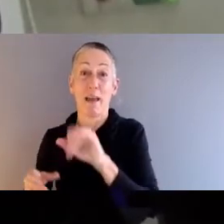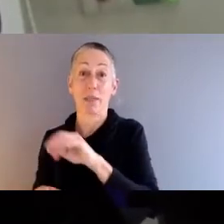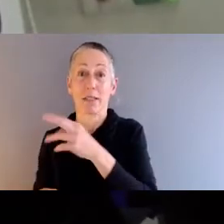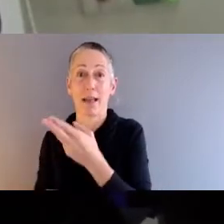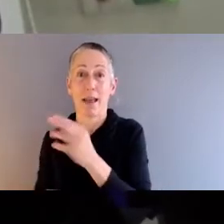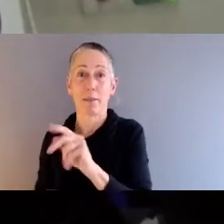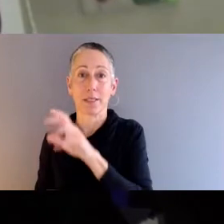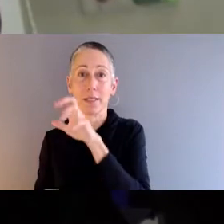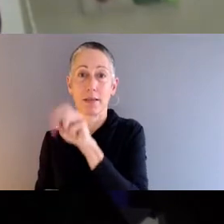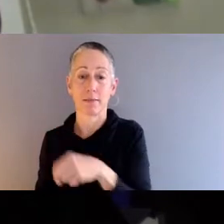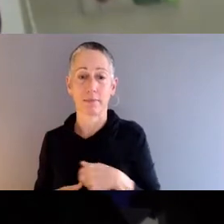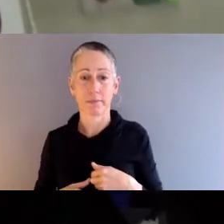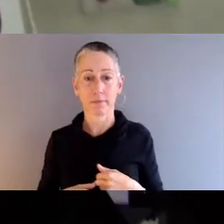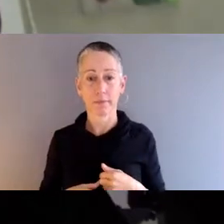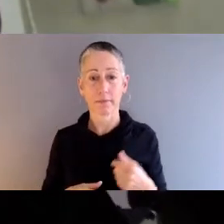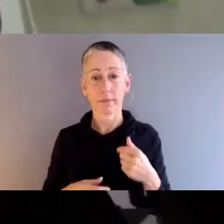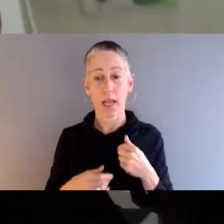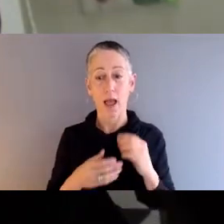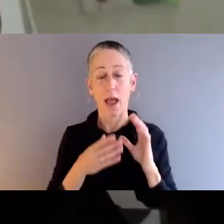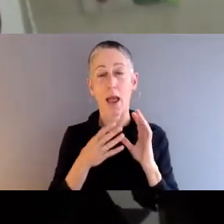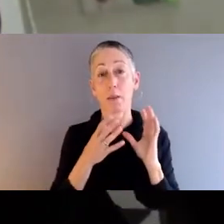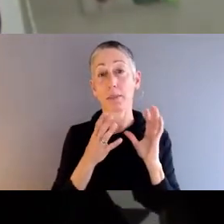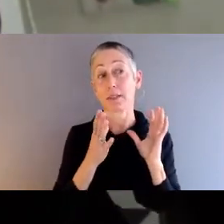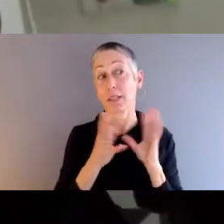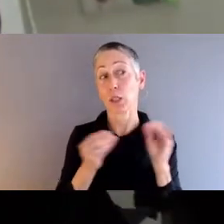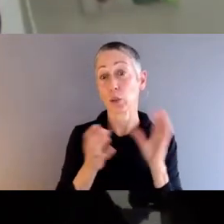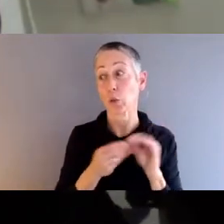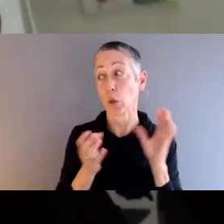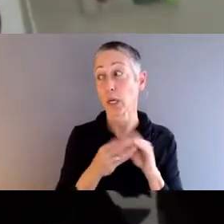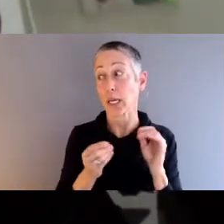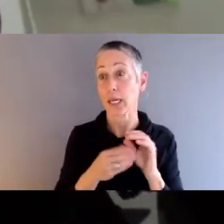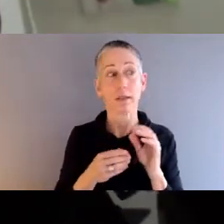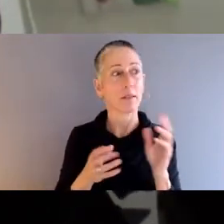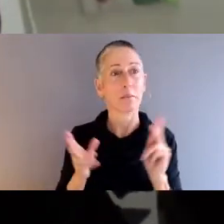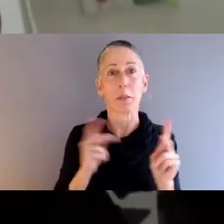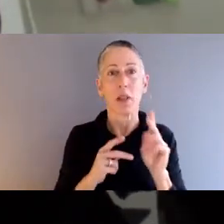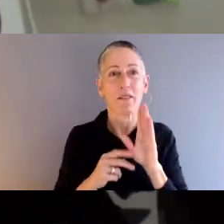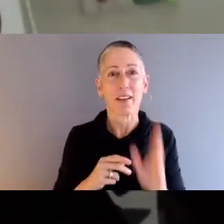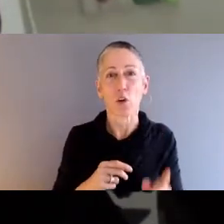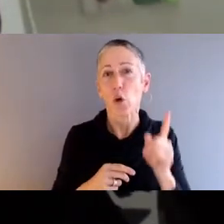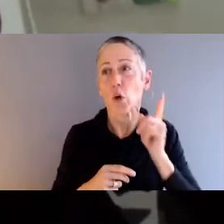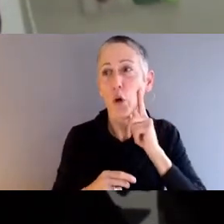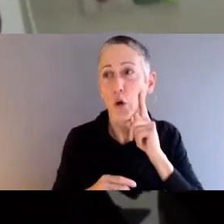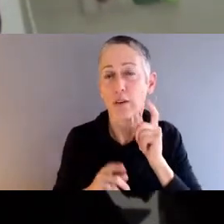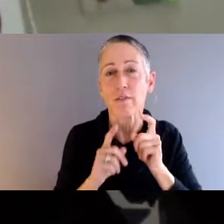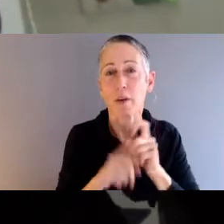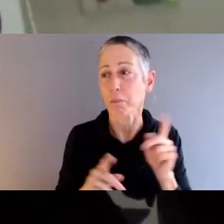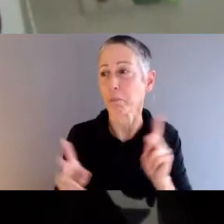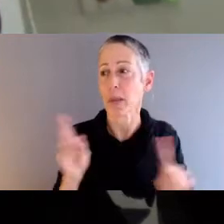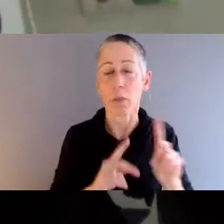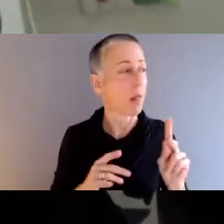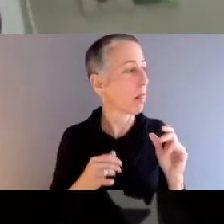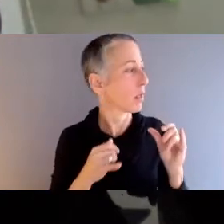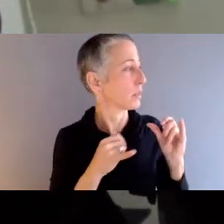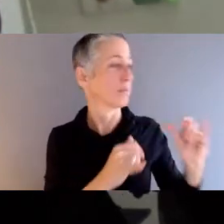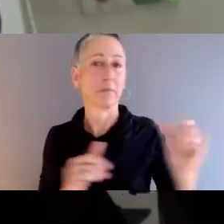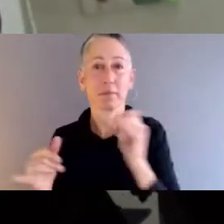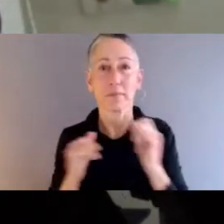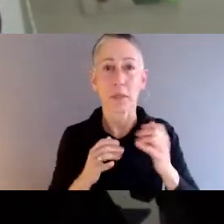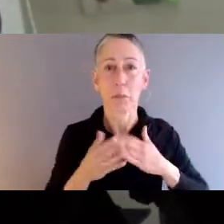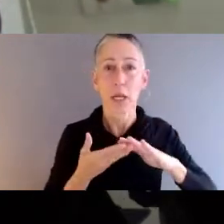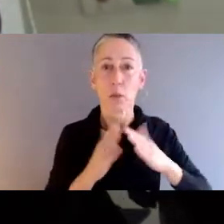yet and amplifying the voices that we haven't heard from. And with Maestra, it's been amazing to watch my community of like-minded